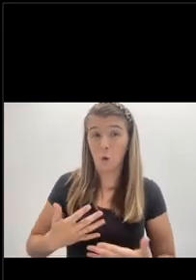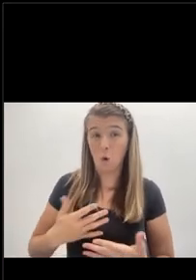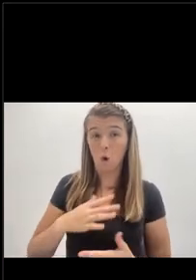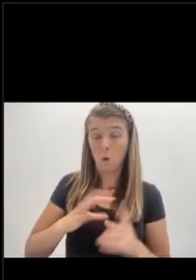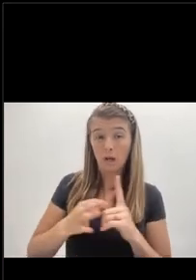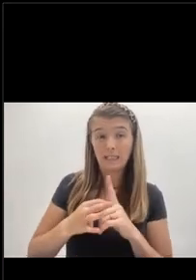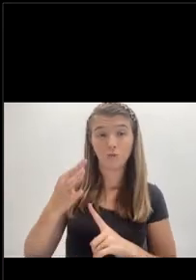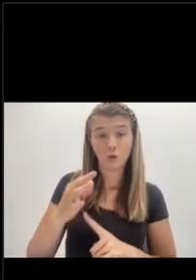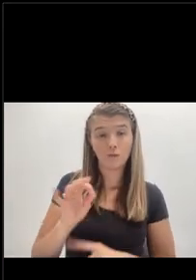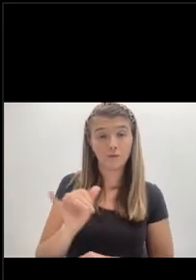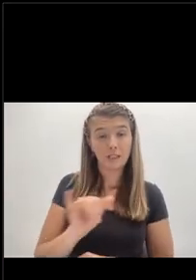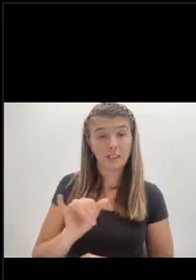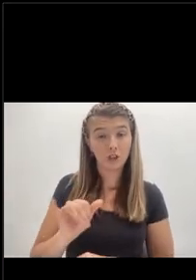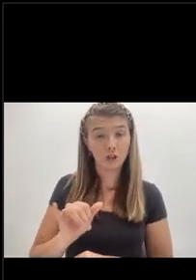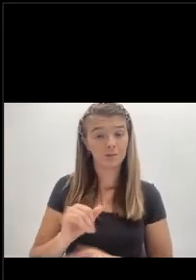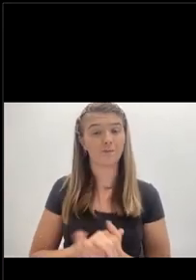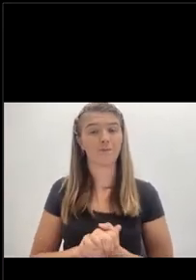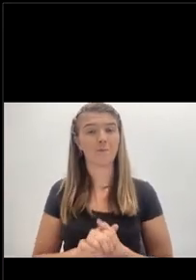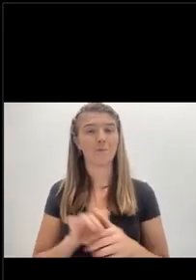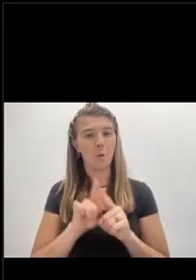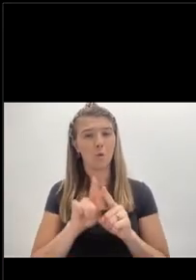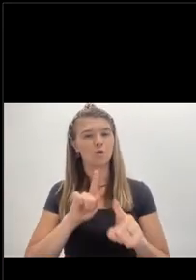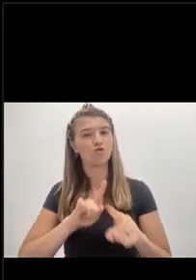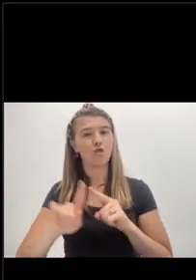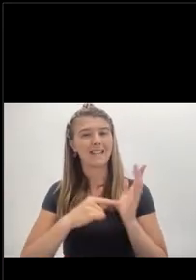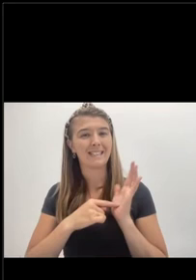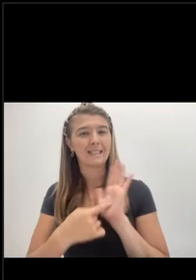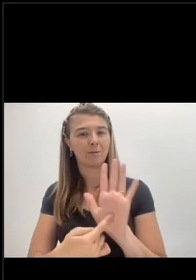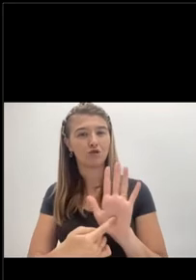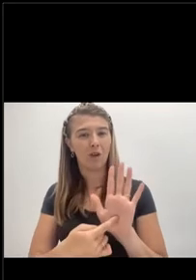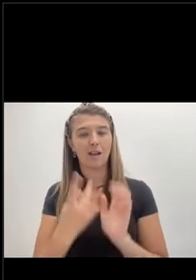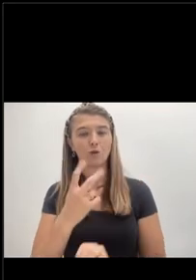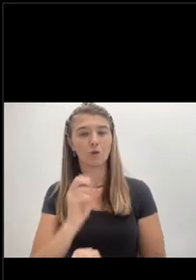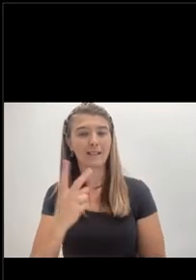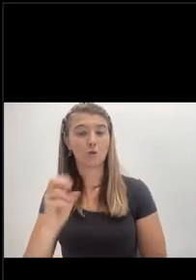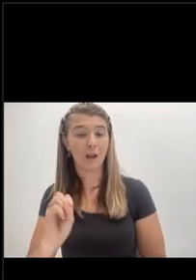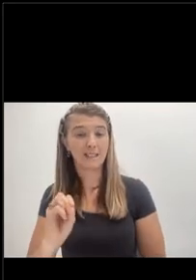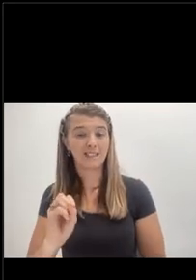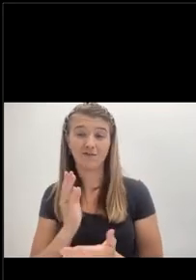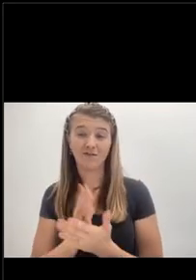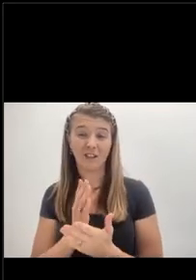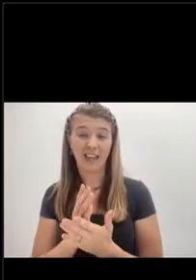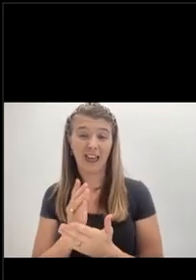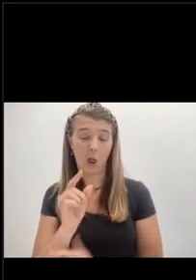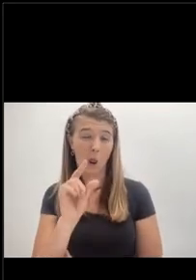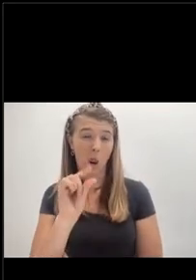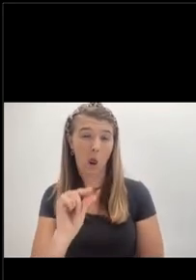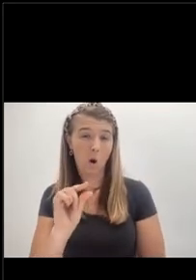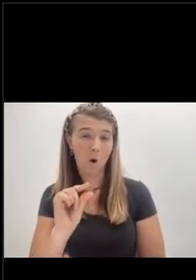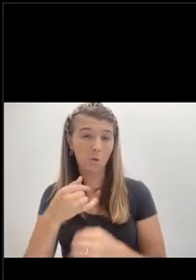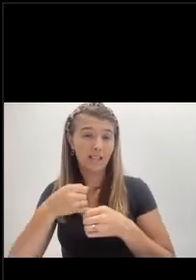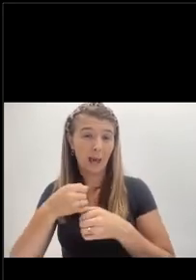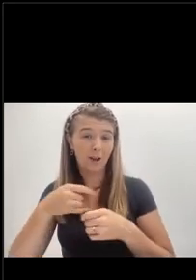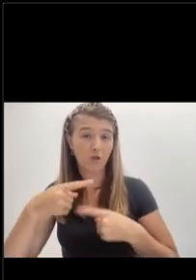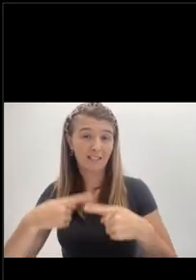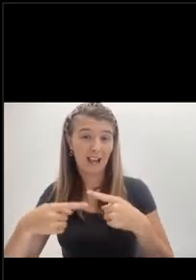the next 10 years. And what we try to demonstrate here is that in 2020, there's very little use of chemical recycling. You can see we've